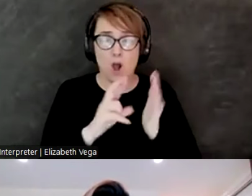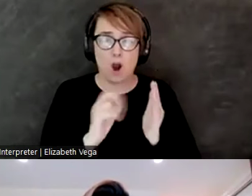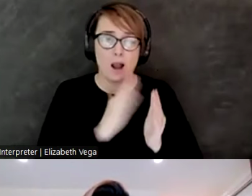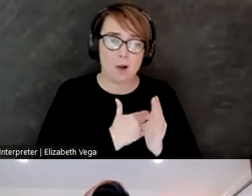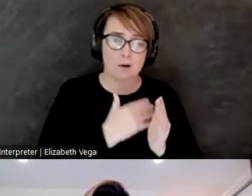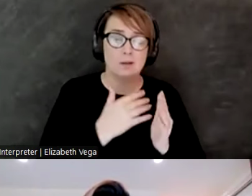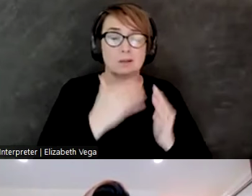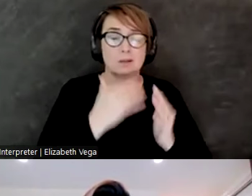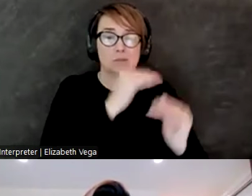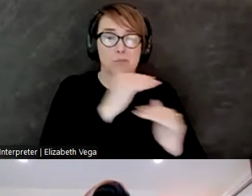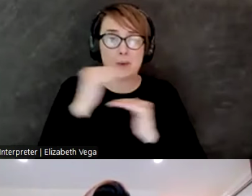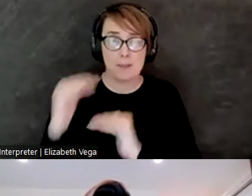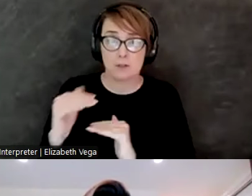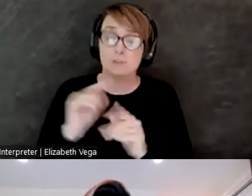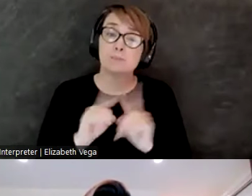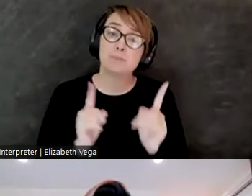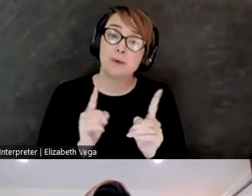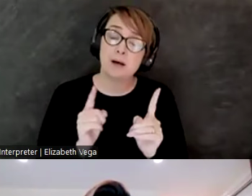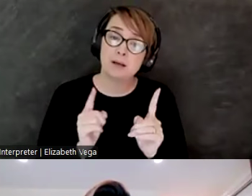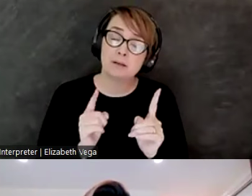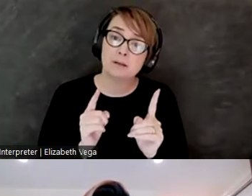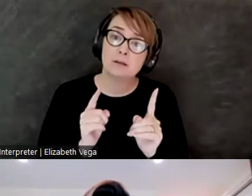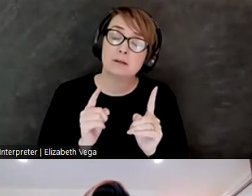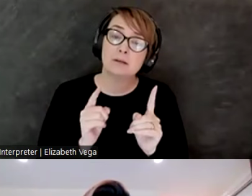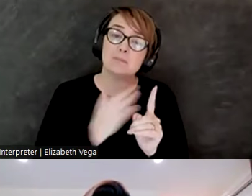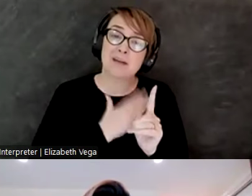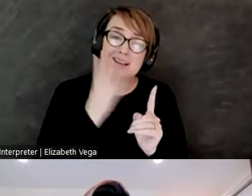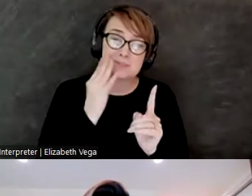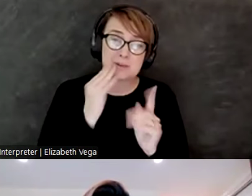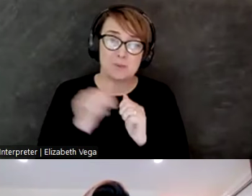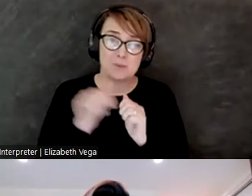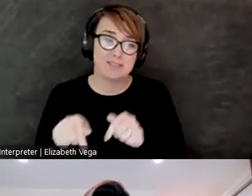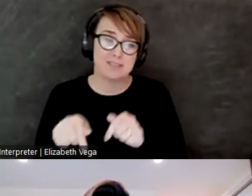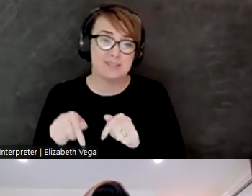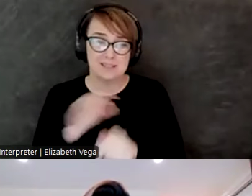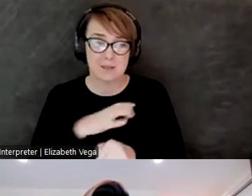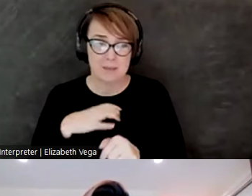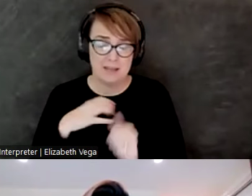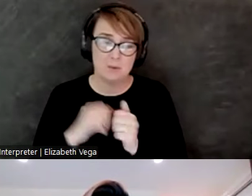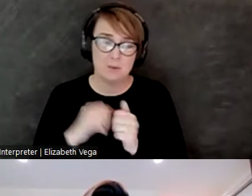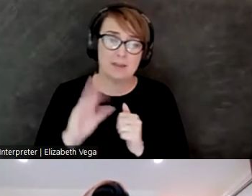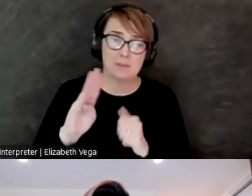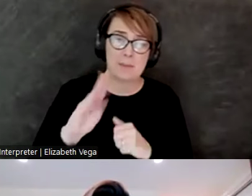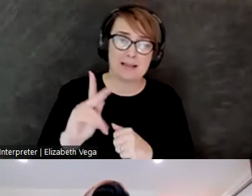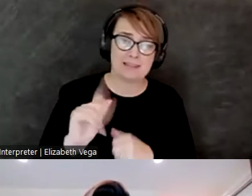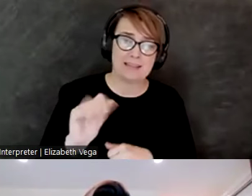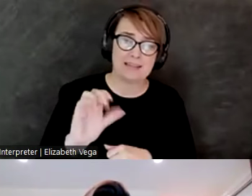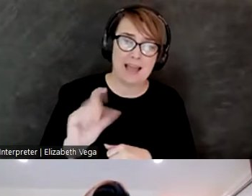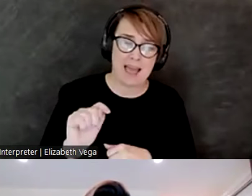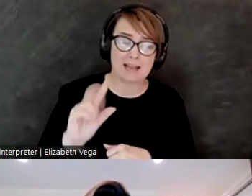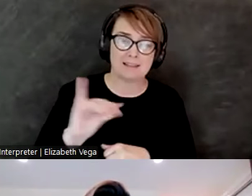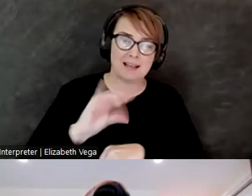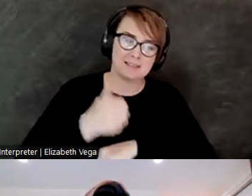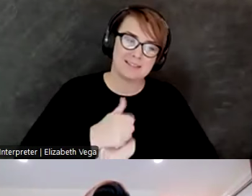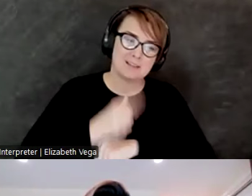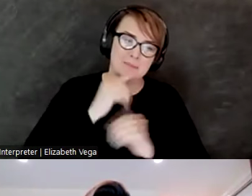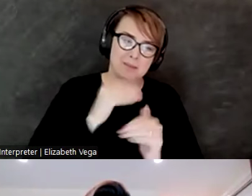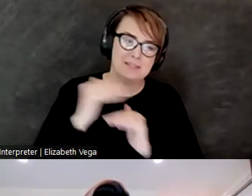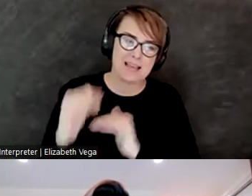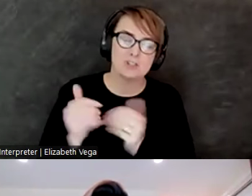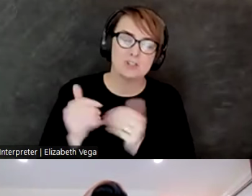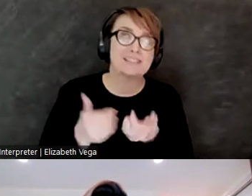my experience with this committee and Bagley Keene and the limitations it puts on you, I just didn't want it to